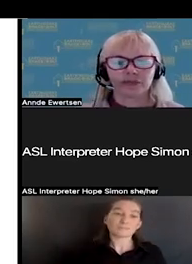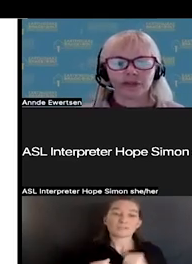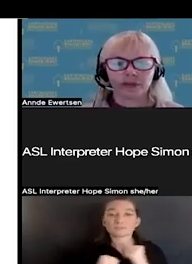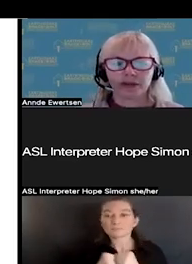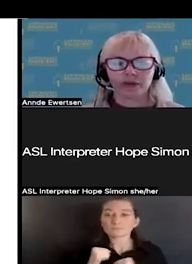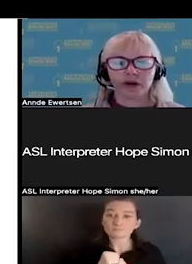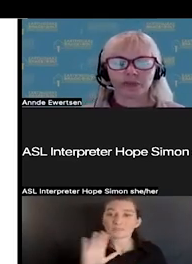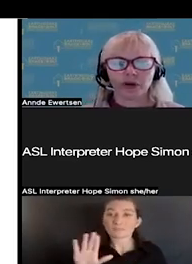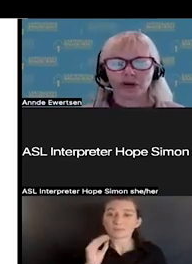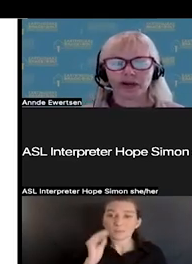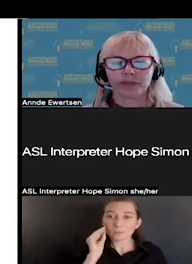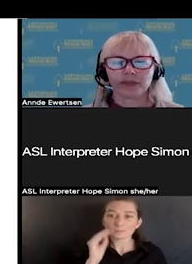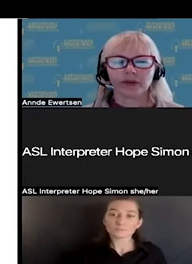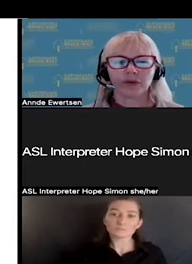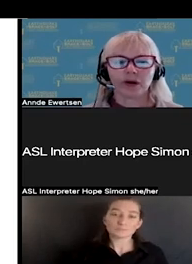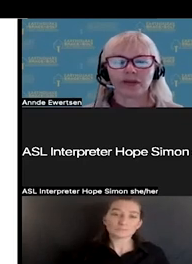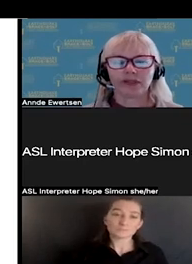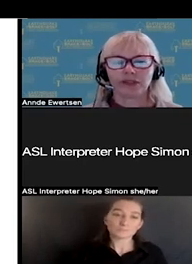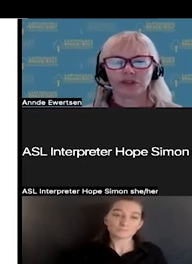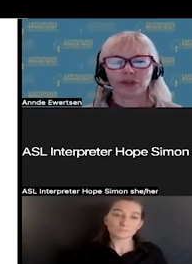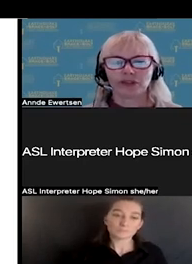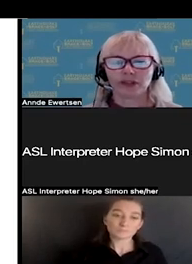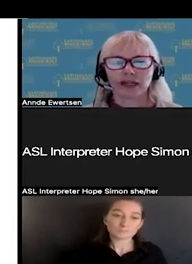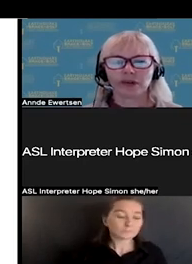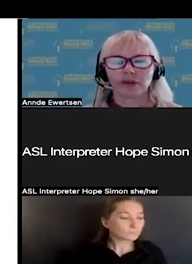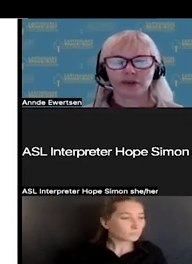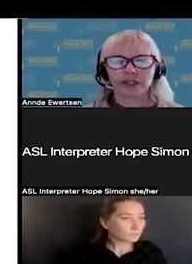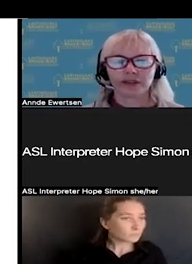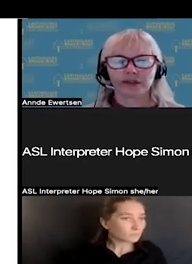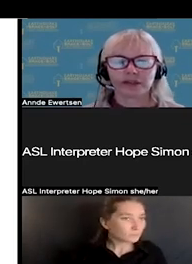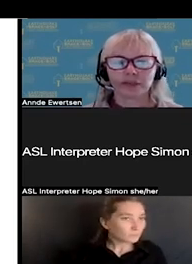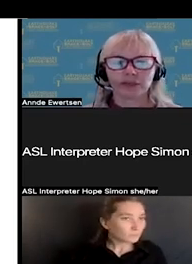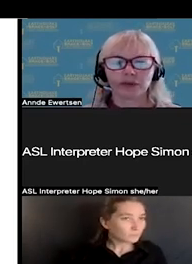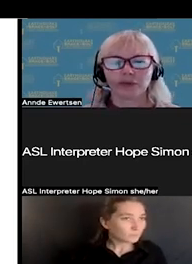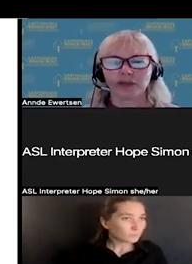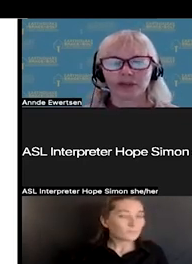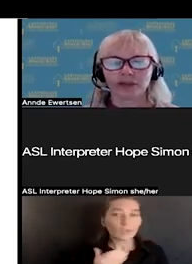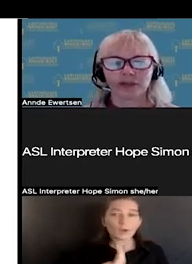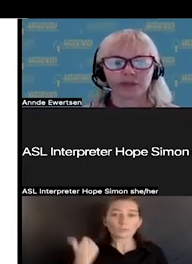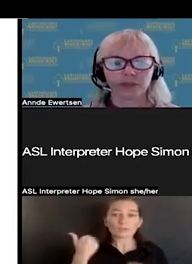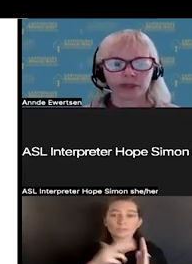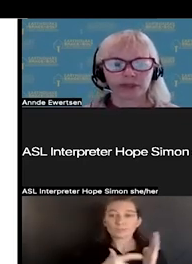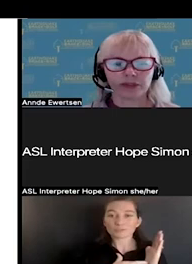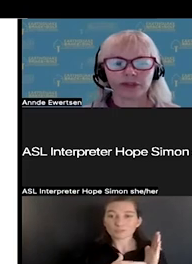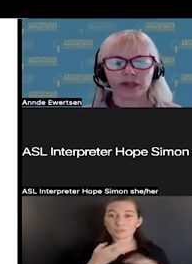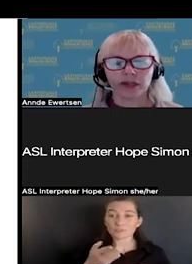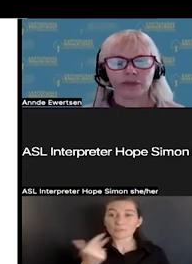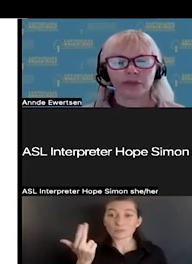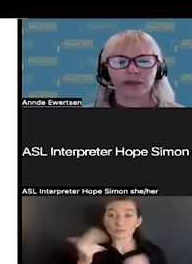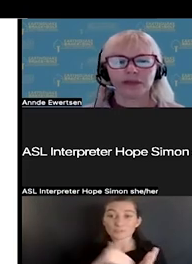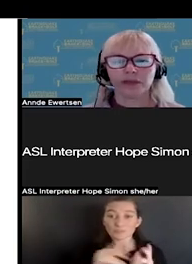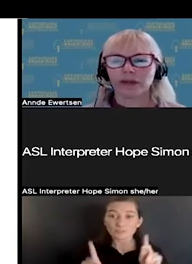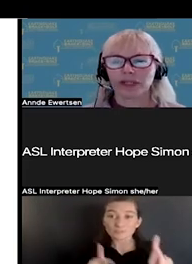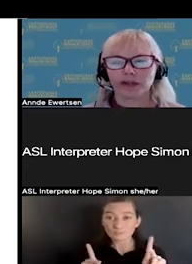from FEMA for our program. So our last registration had over 13,000 people, or about 13,000 people registered.